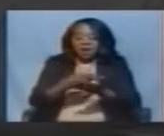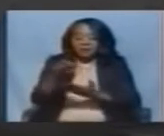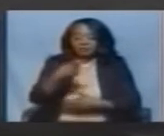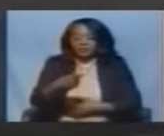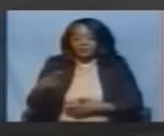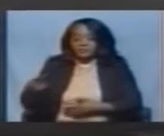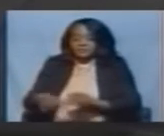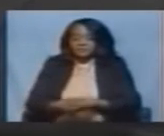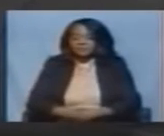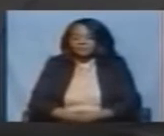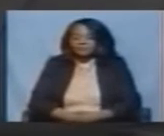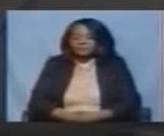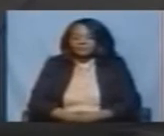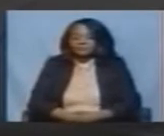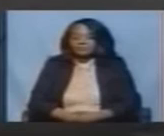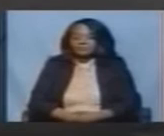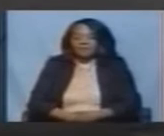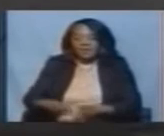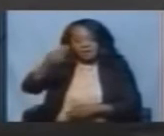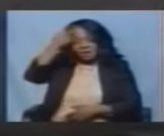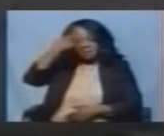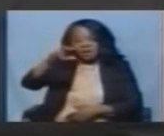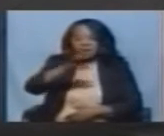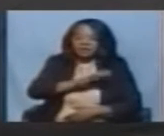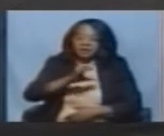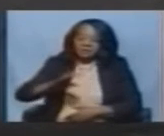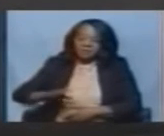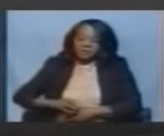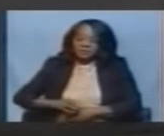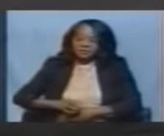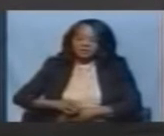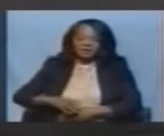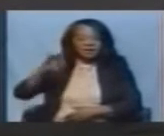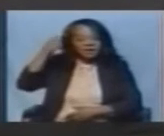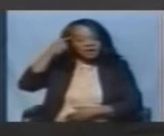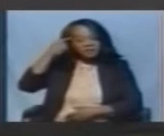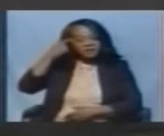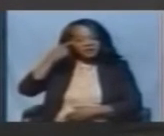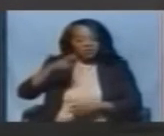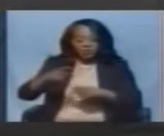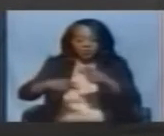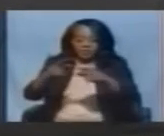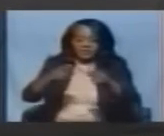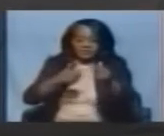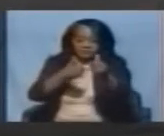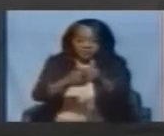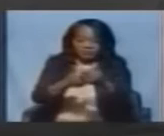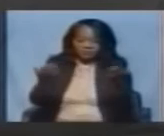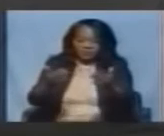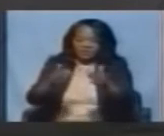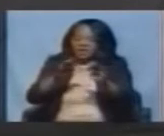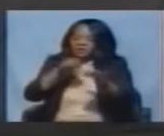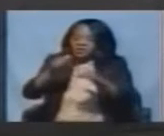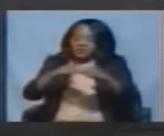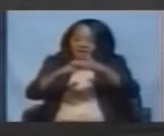sector. Because, see, certain mining, for instance, mining companies, they don't follow any procurement process, legitimate ones. They're not under an act. They